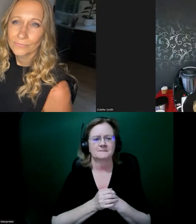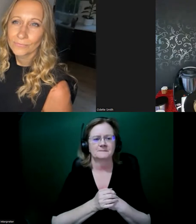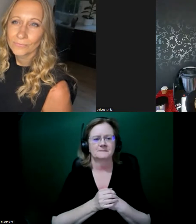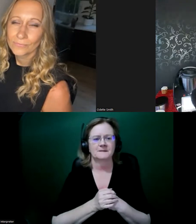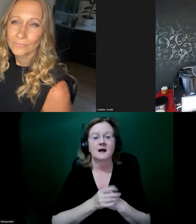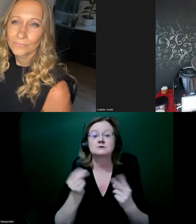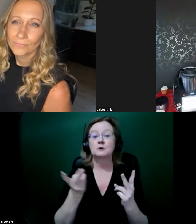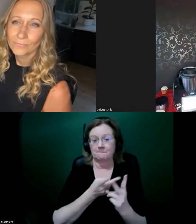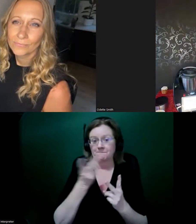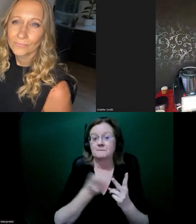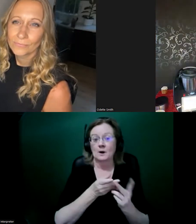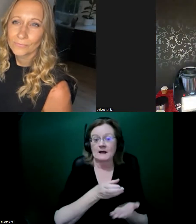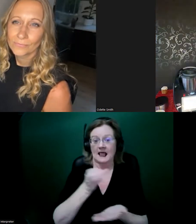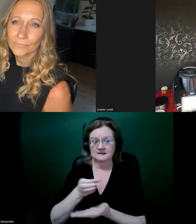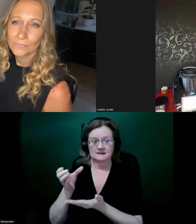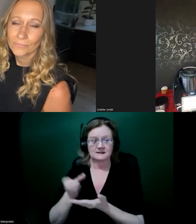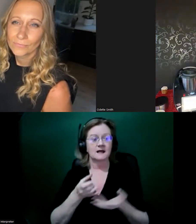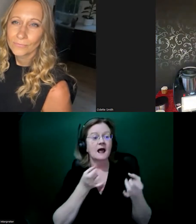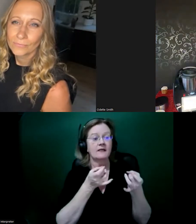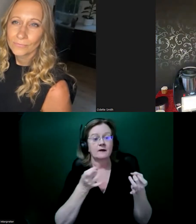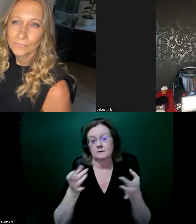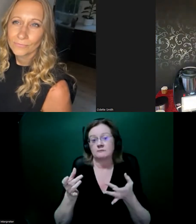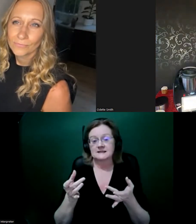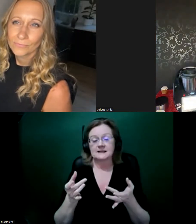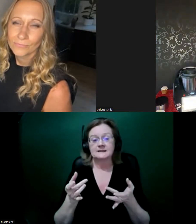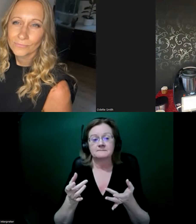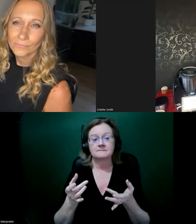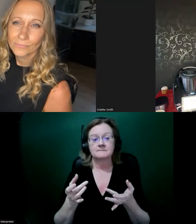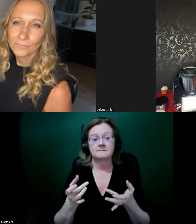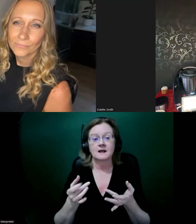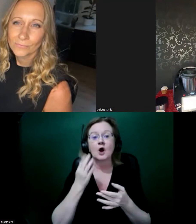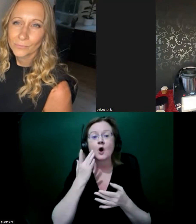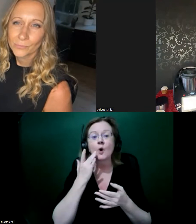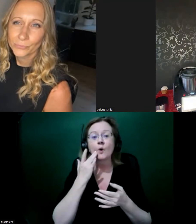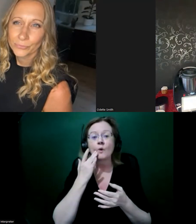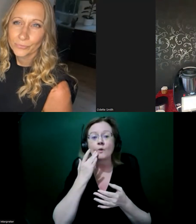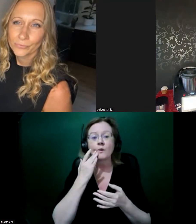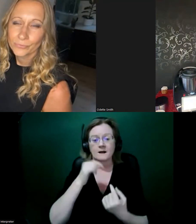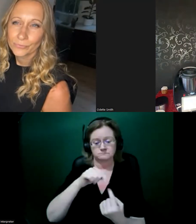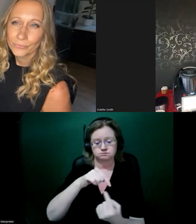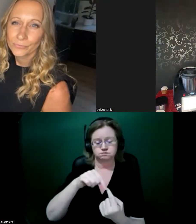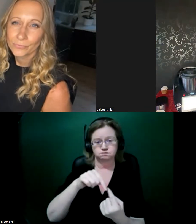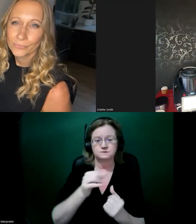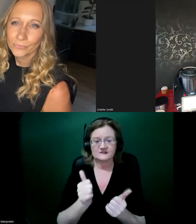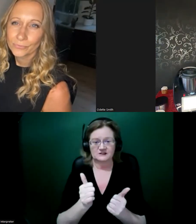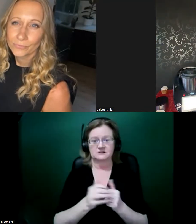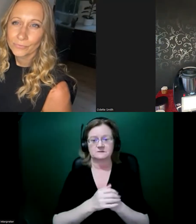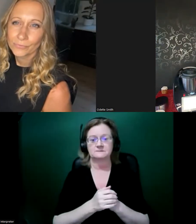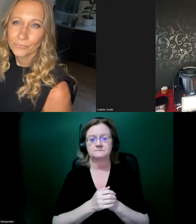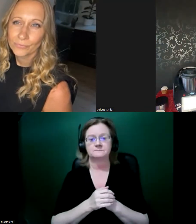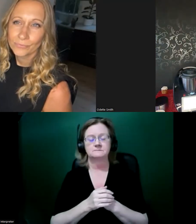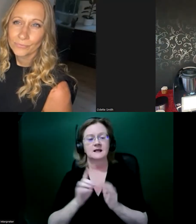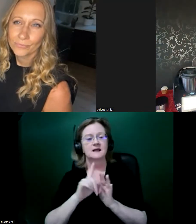do both of those, and then they'll be ready to go when the drink is finished. You are the queen